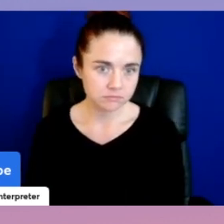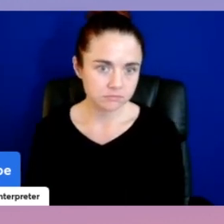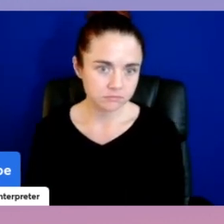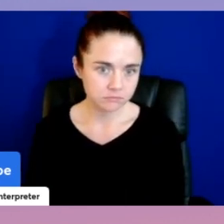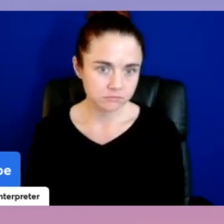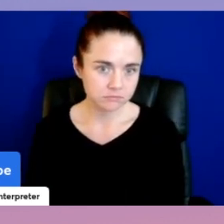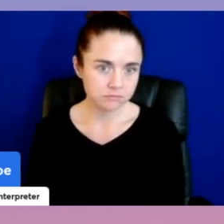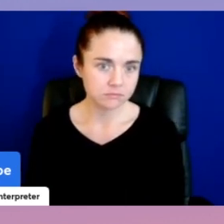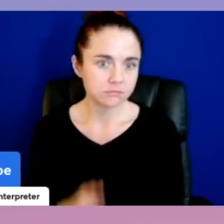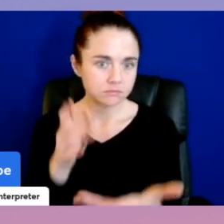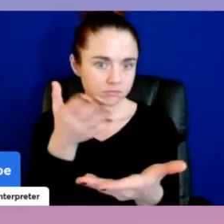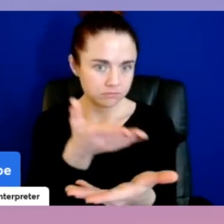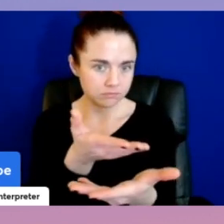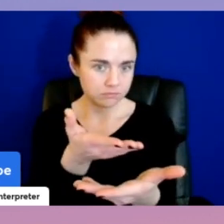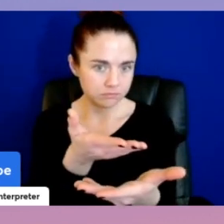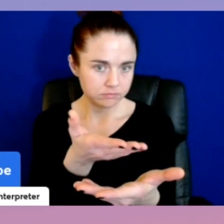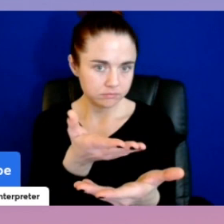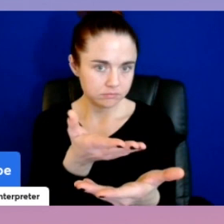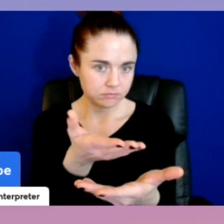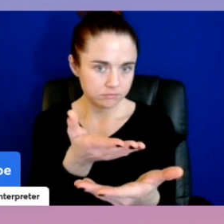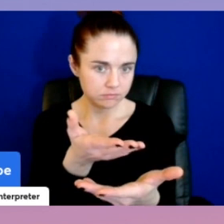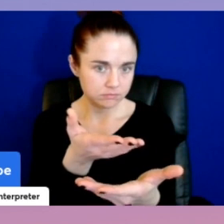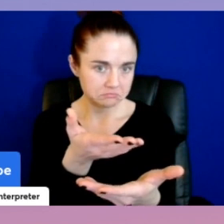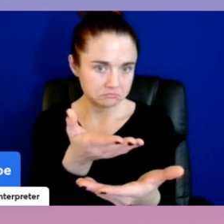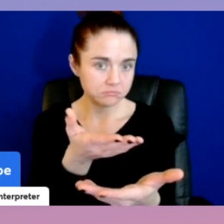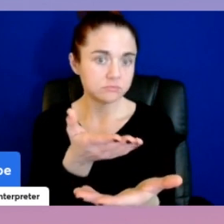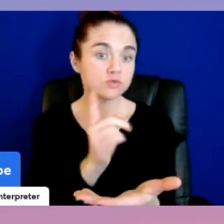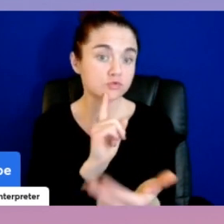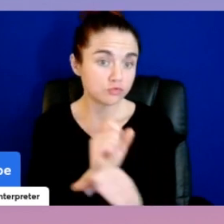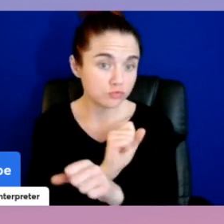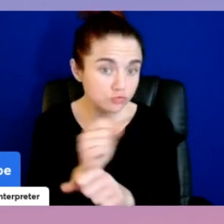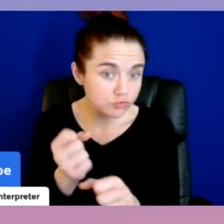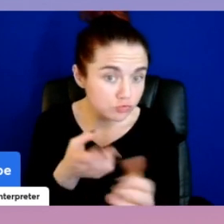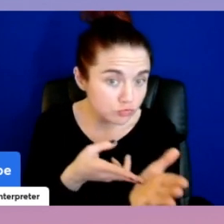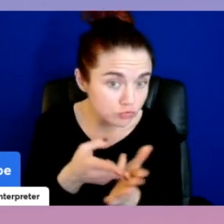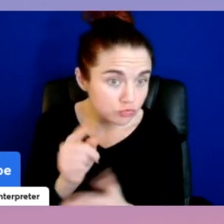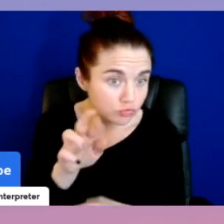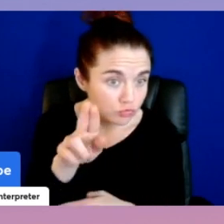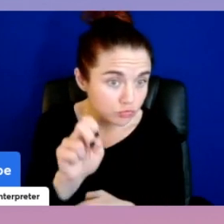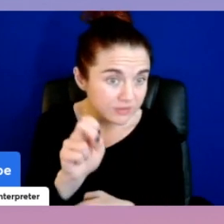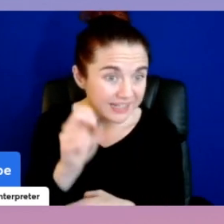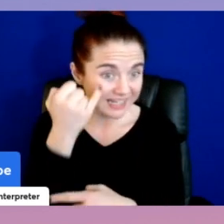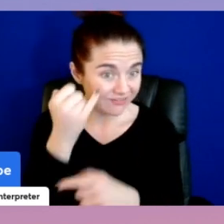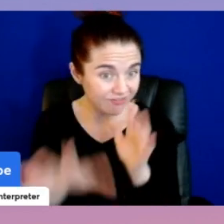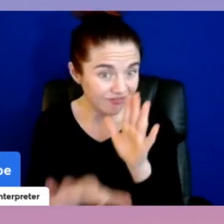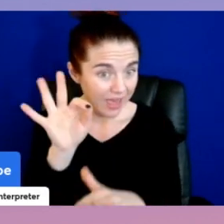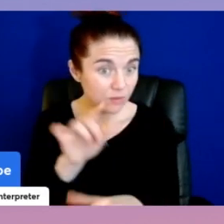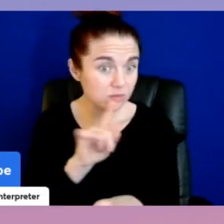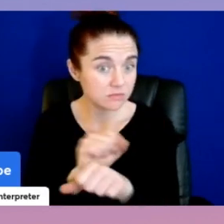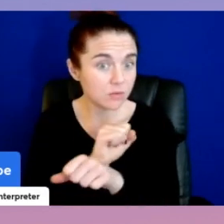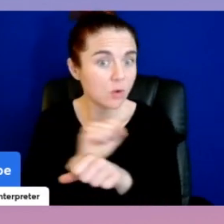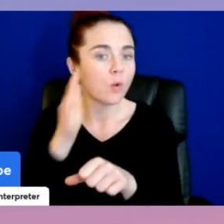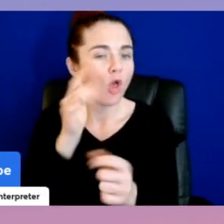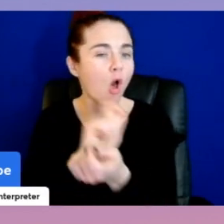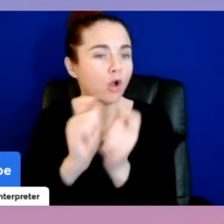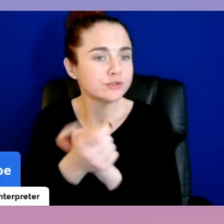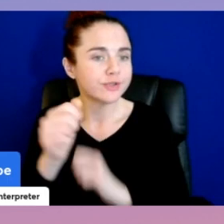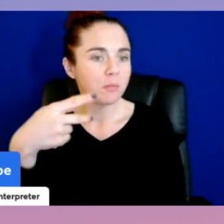vault HashiCorp.com agent inject is true. And if found, the controller will alter the pod